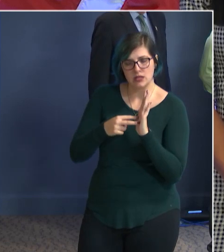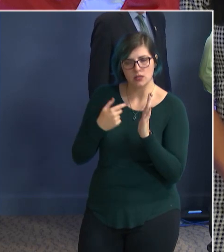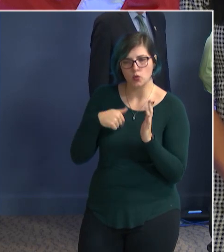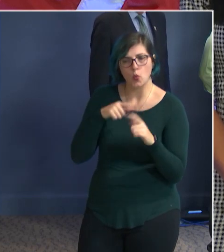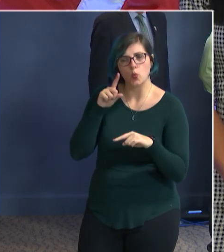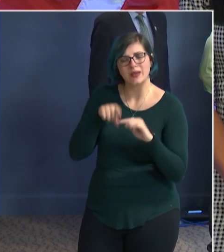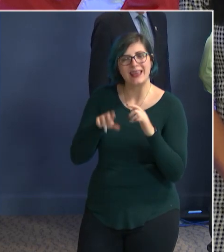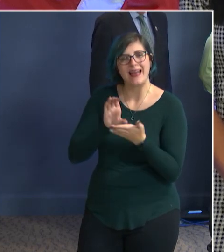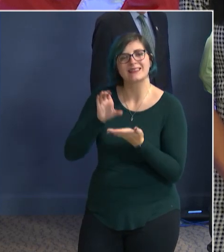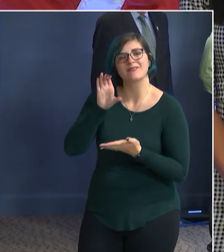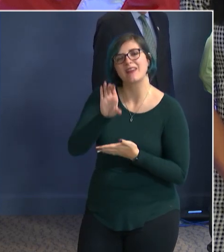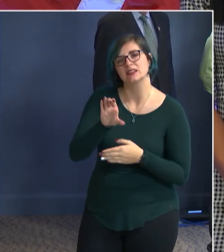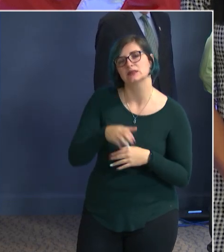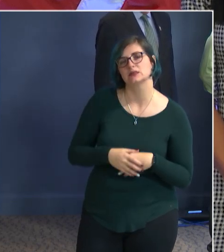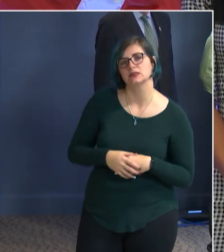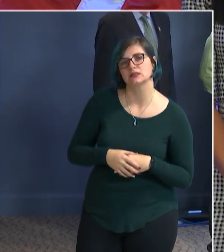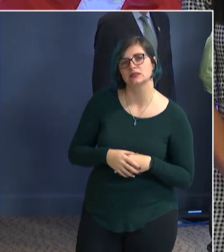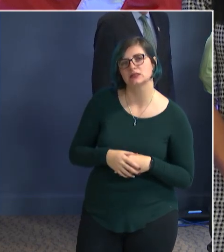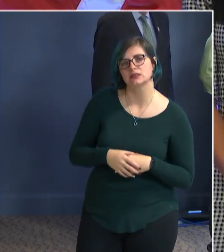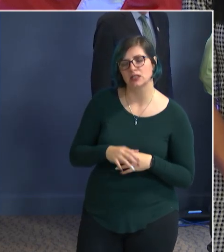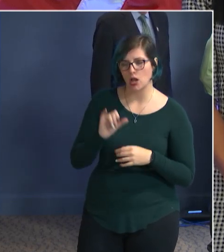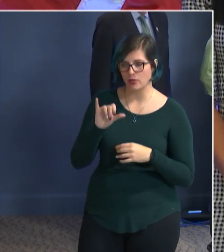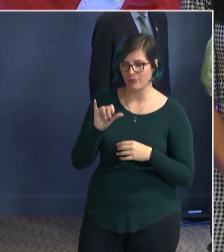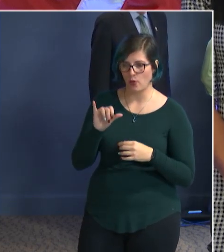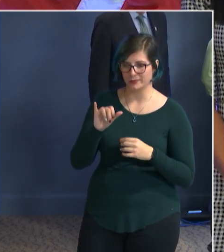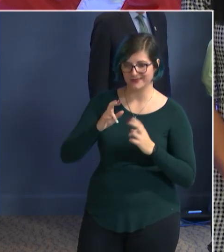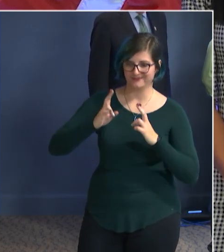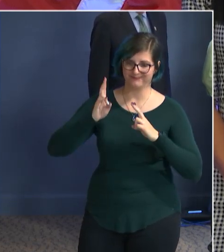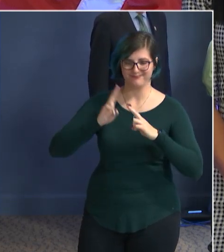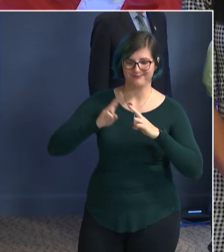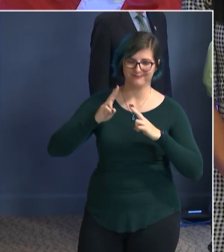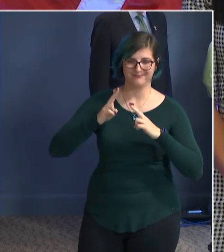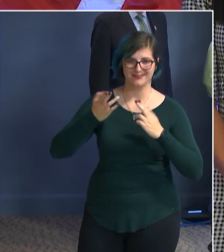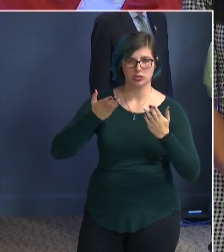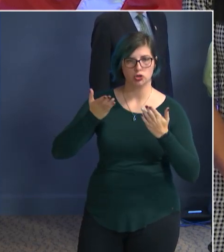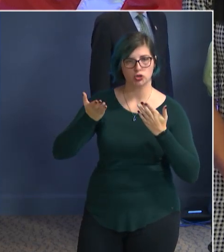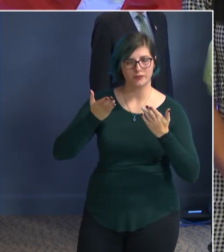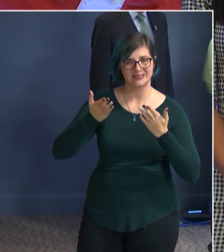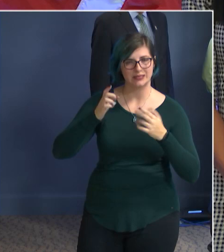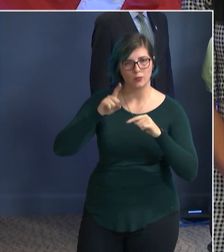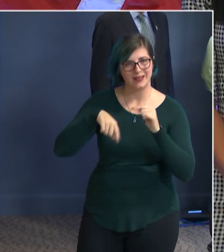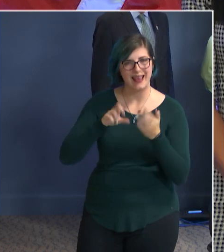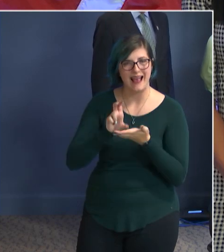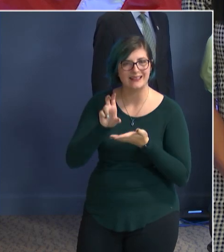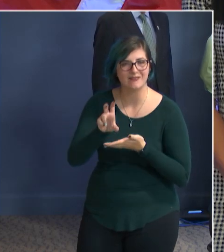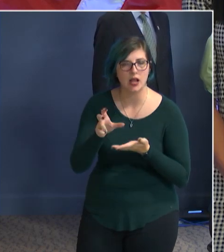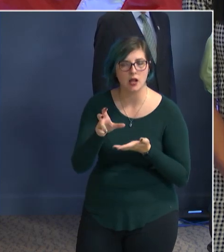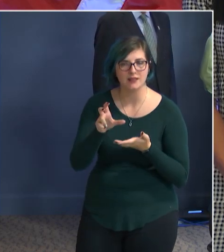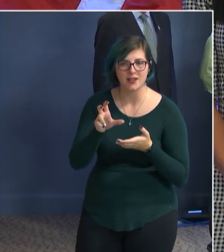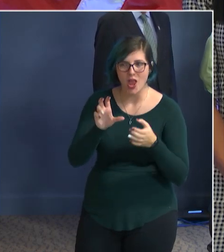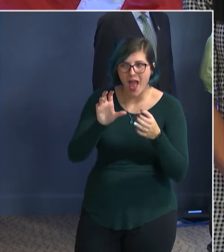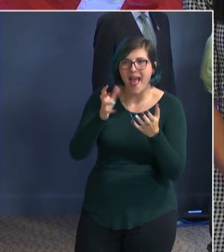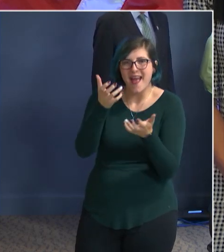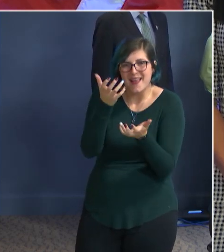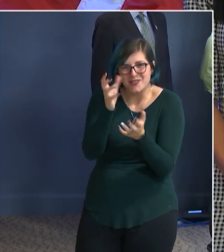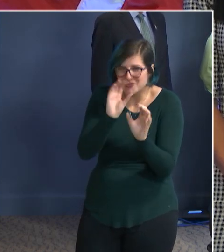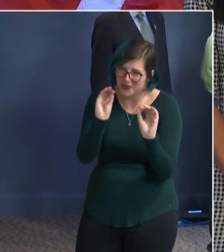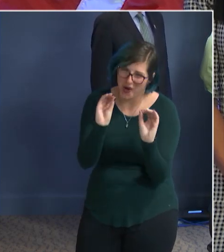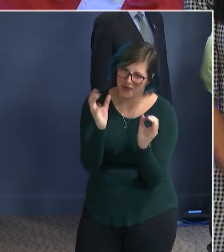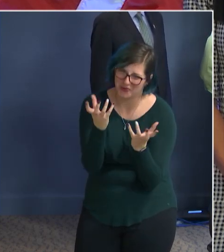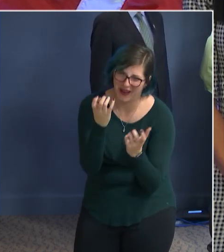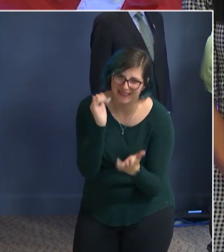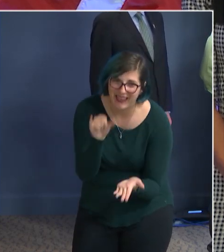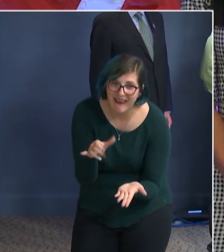to invest in those gold standard of services. And none of us wants that. And